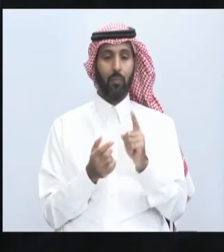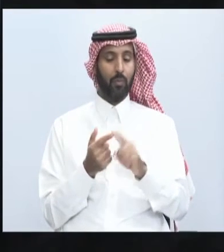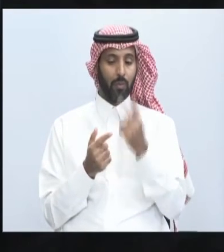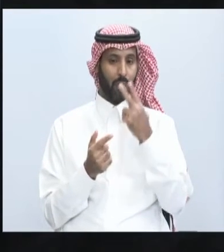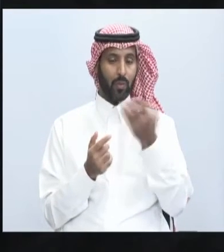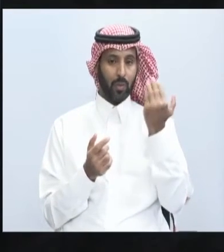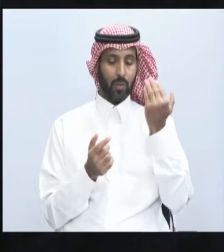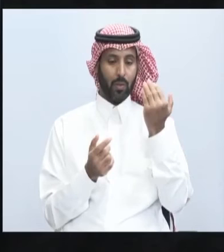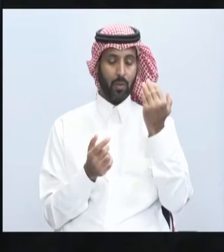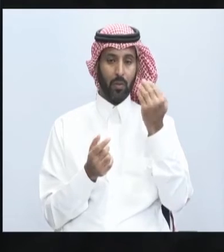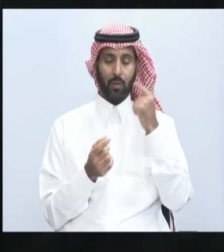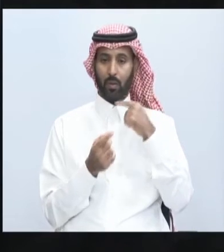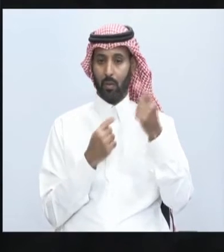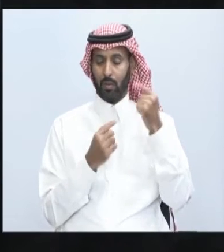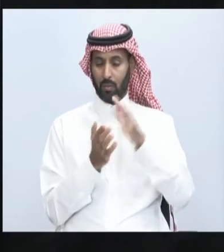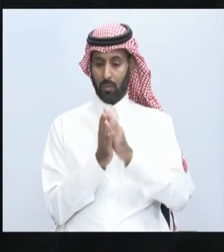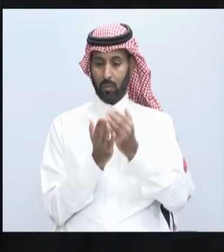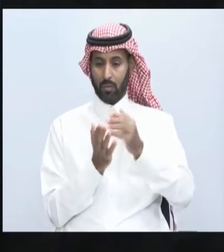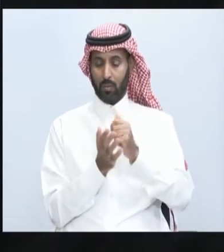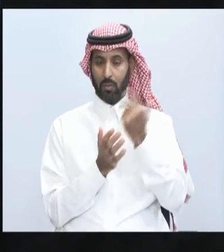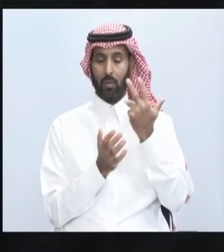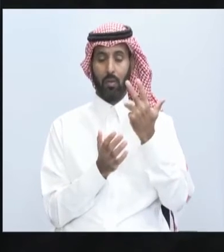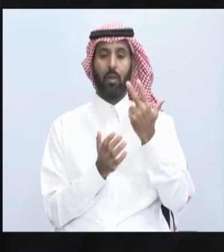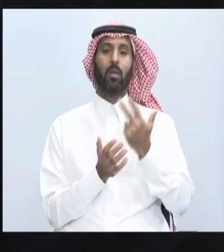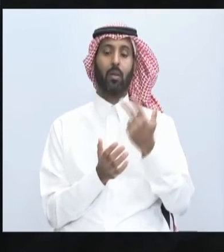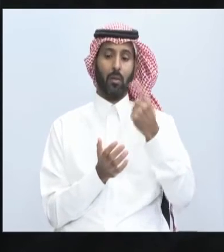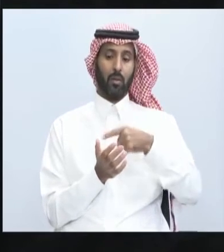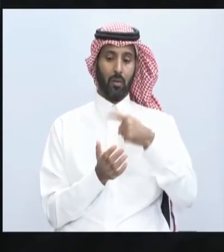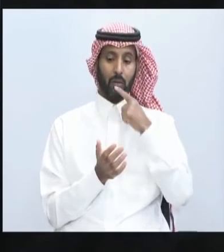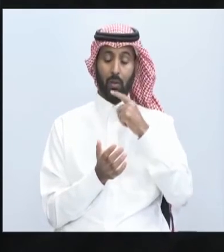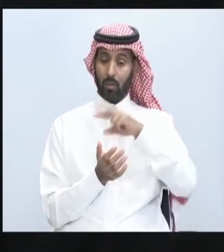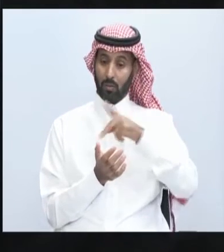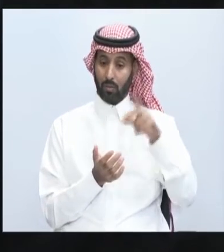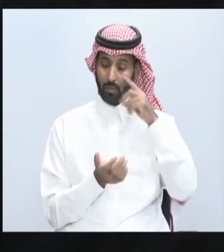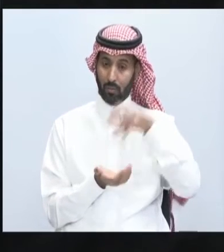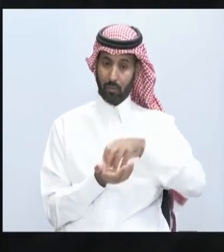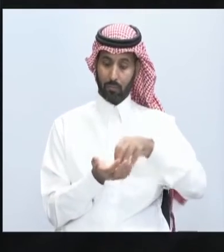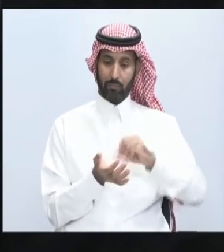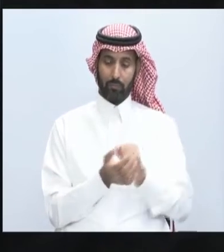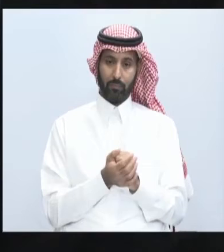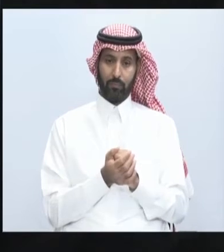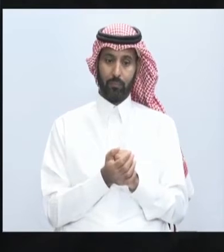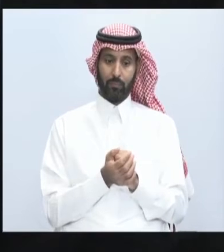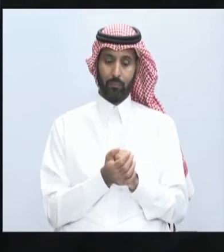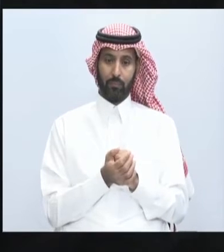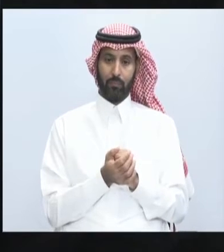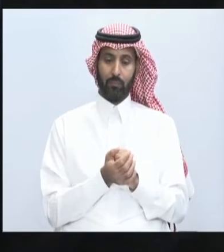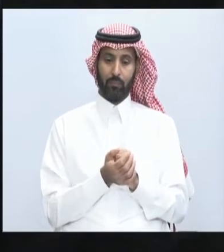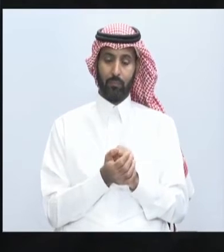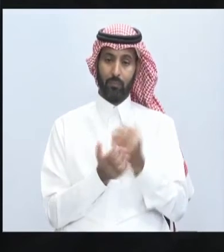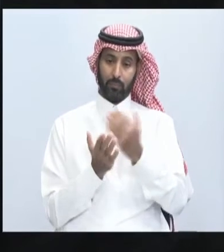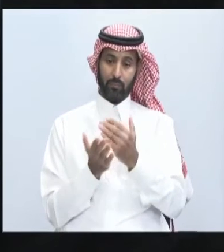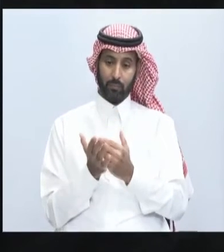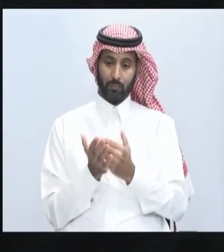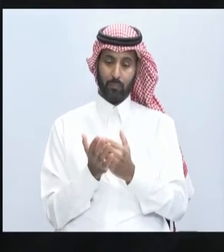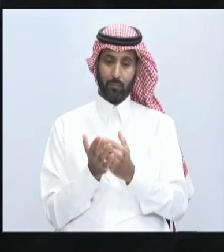seen in the previous page, page 18, different objects that usually presented